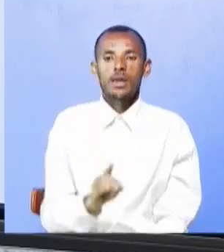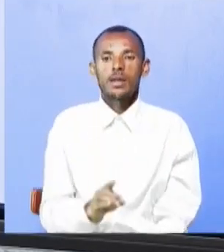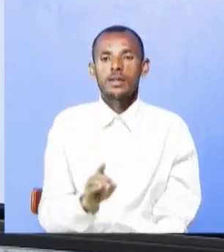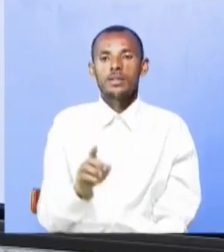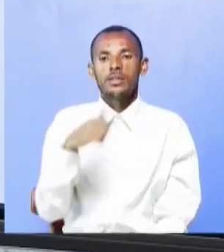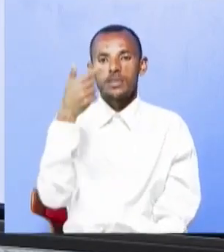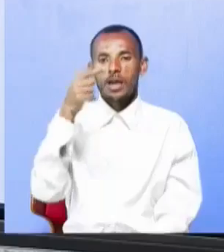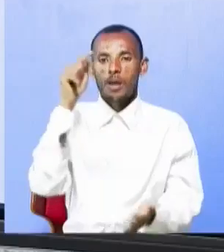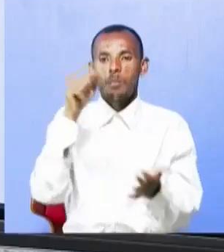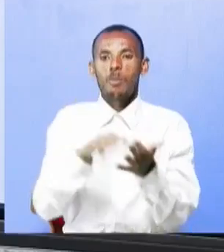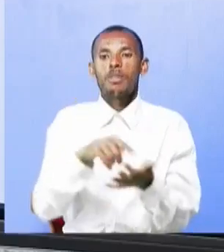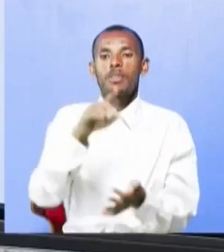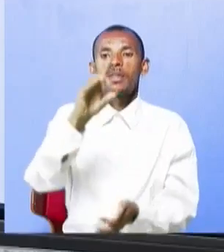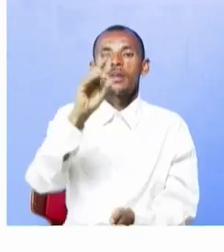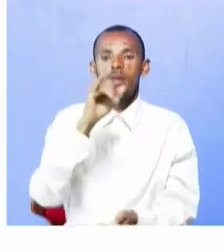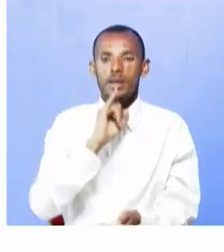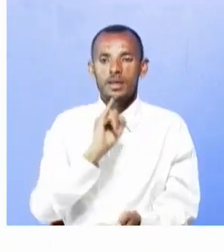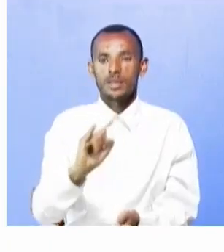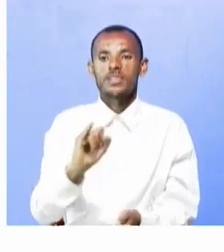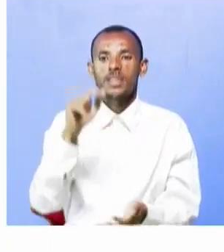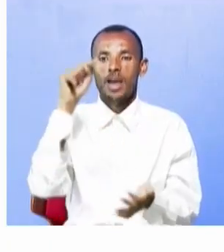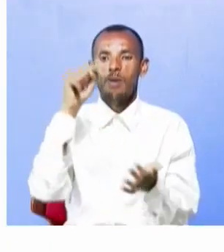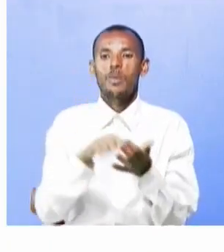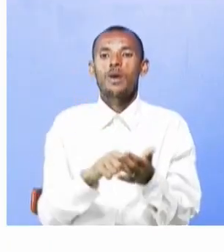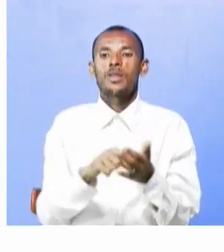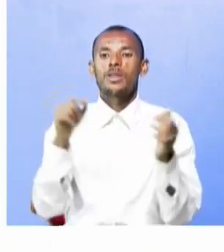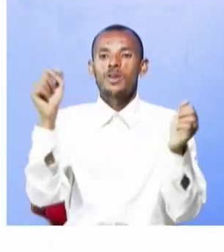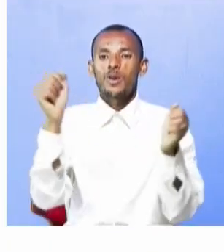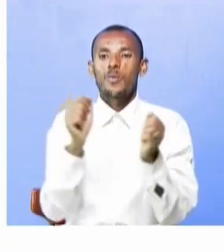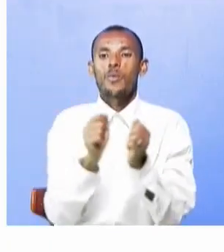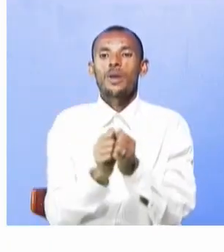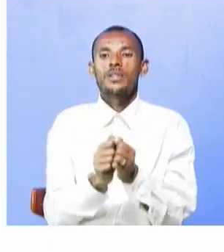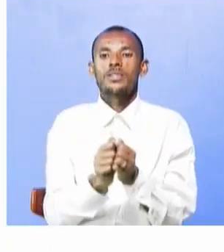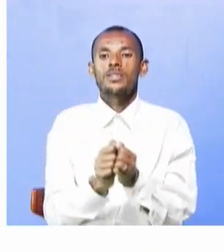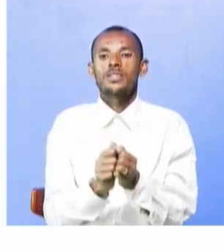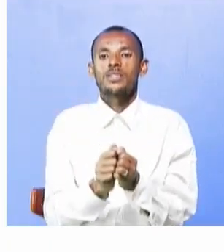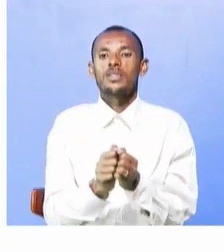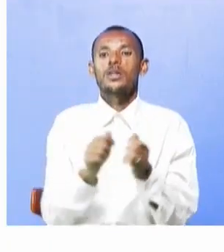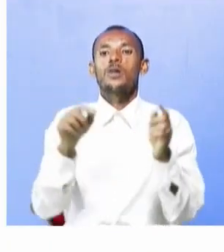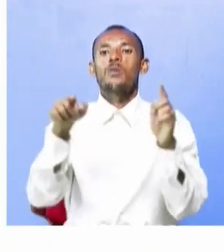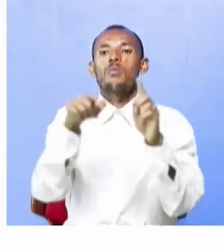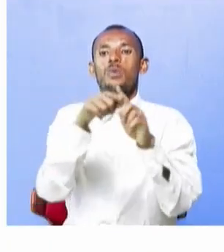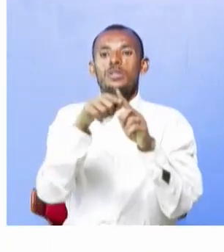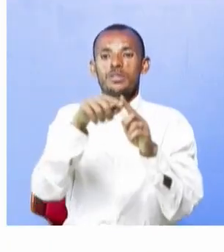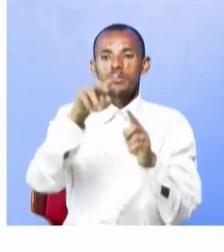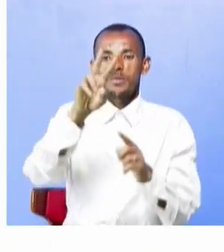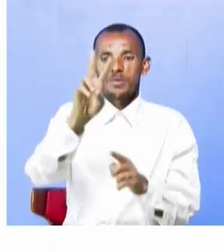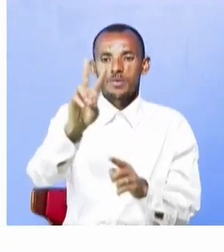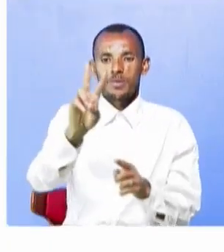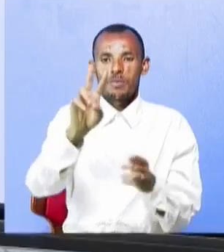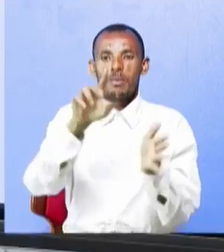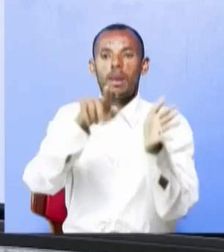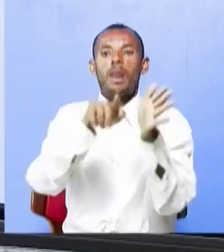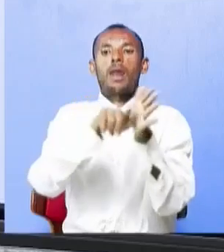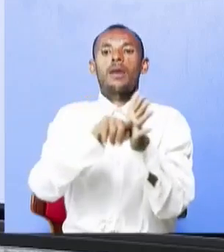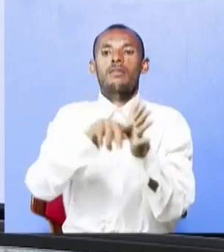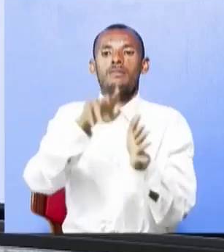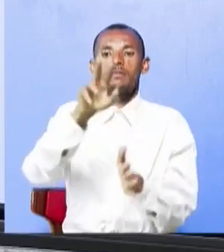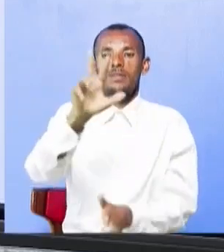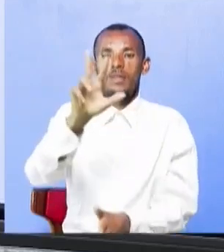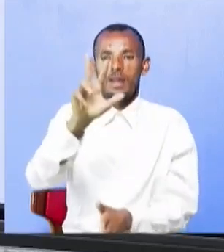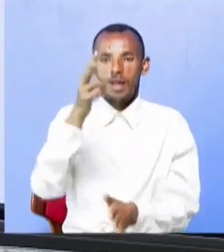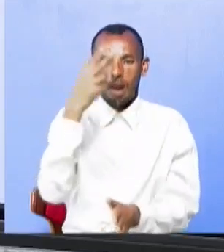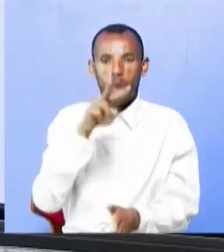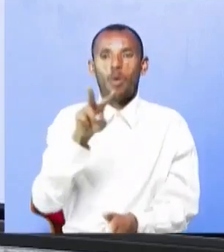Say point D is a point with entry +2, -3.